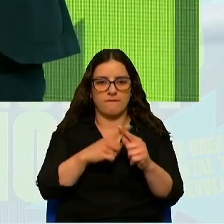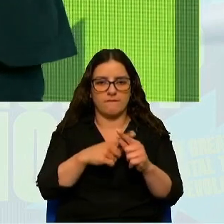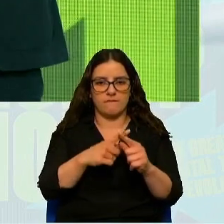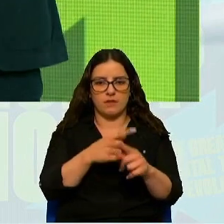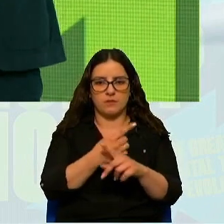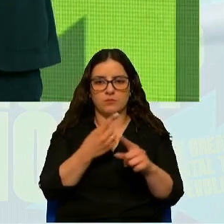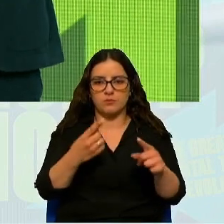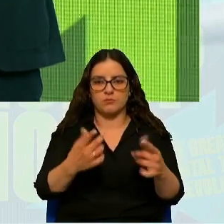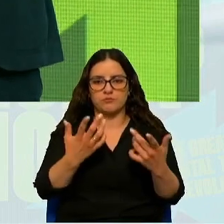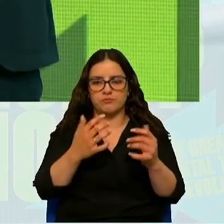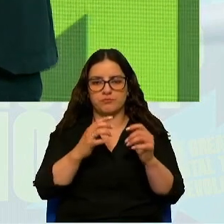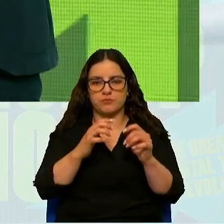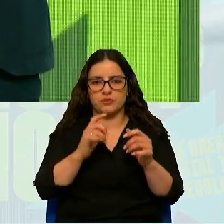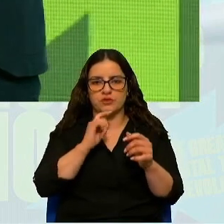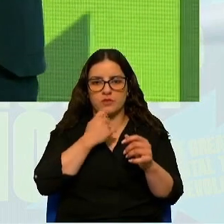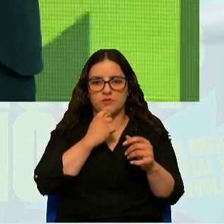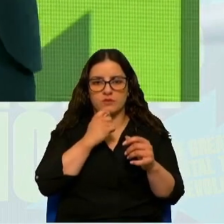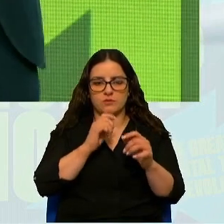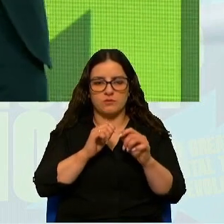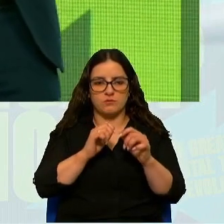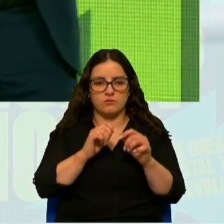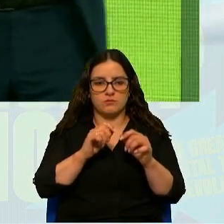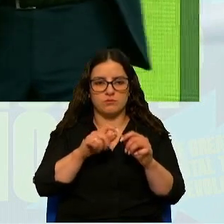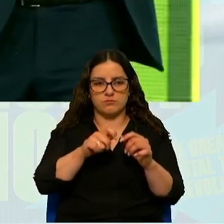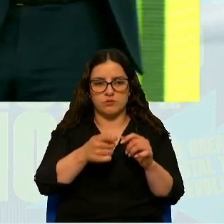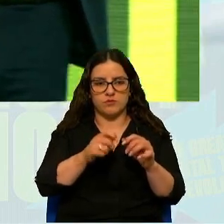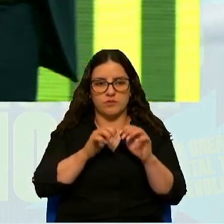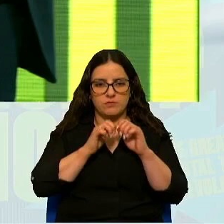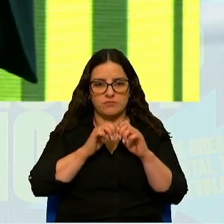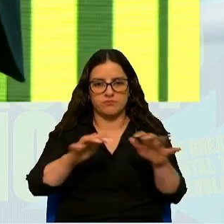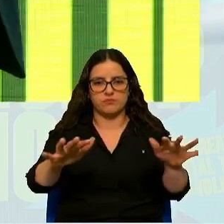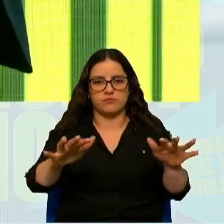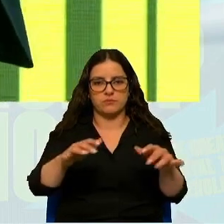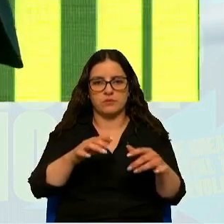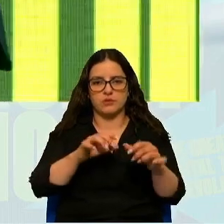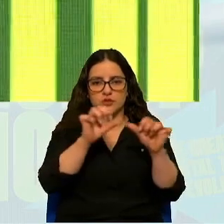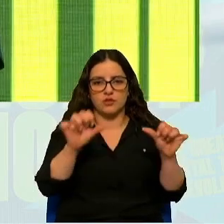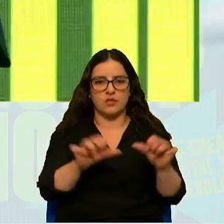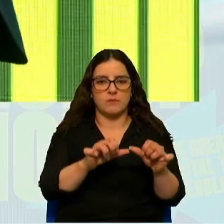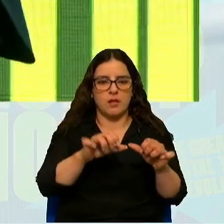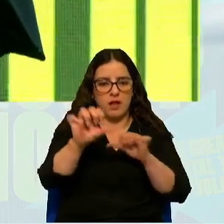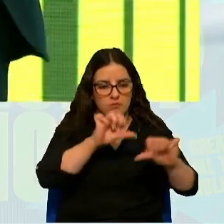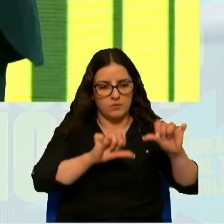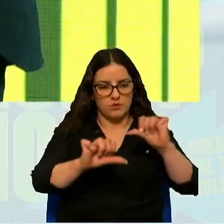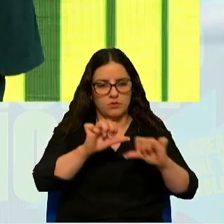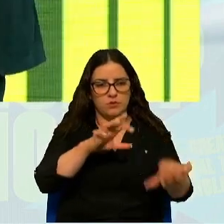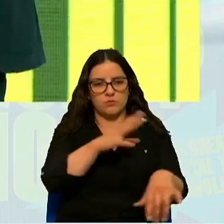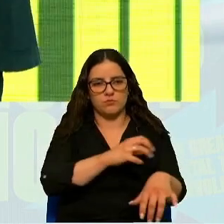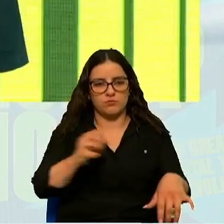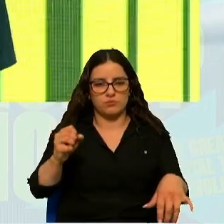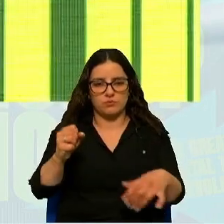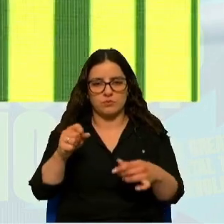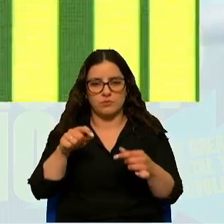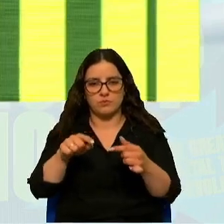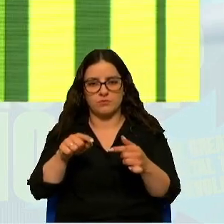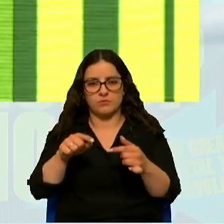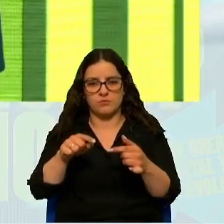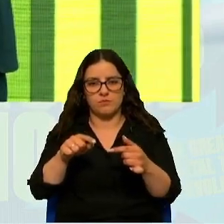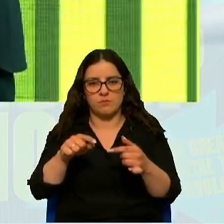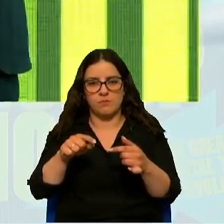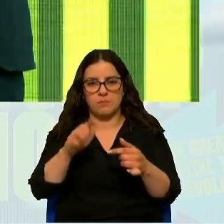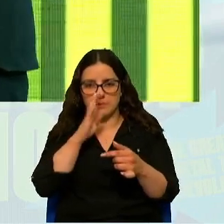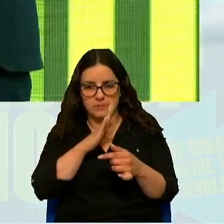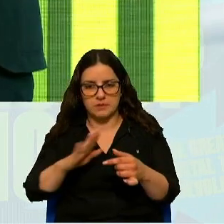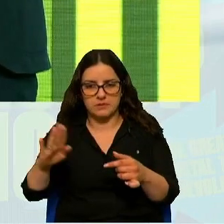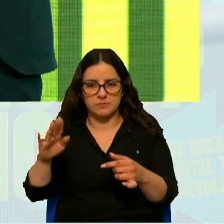interesting, because in addition to distributing keys, which is something important, that is using our system in the laboratory, we're going to bring it to the